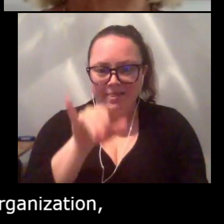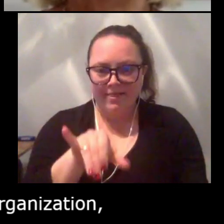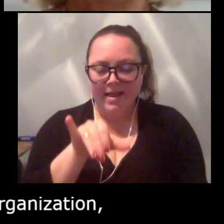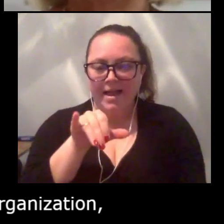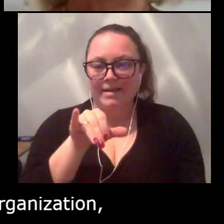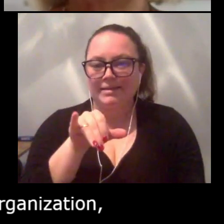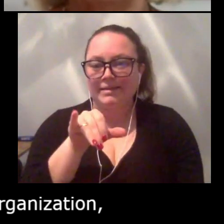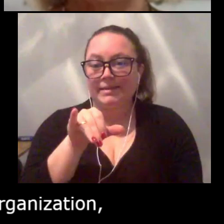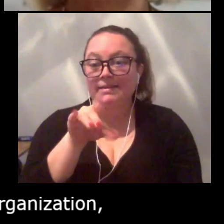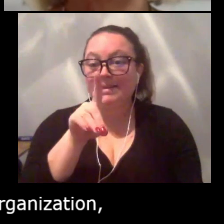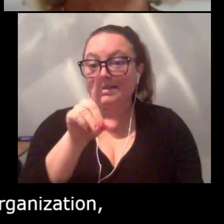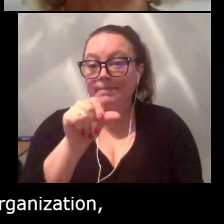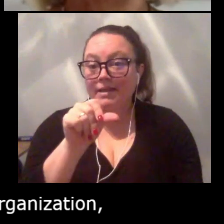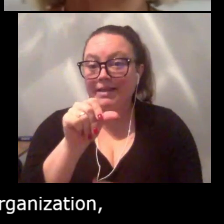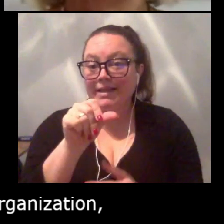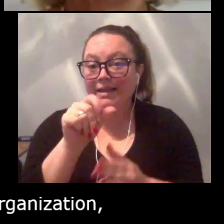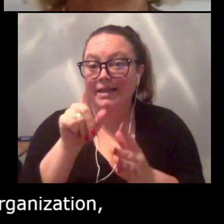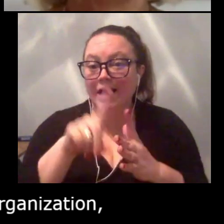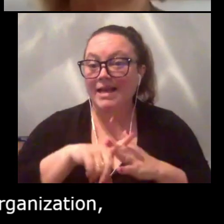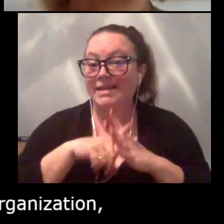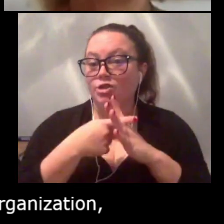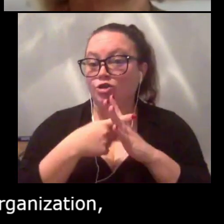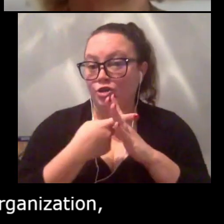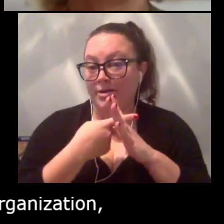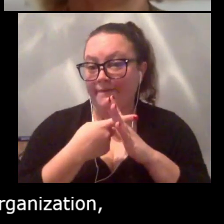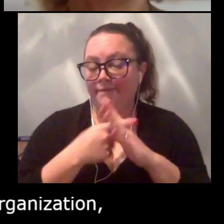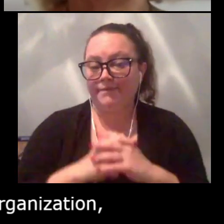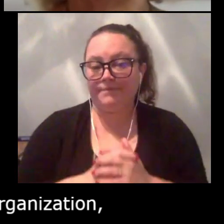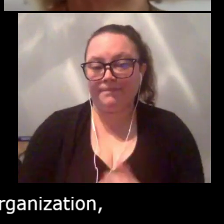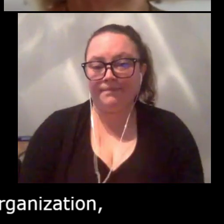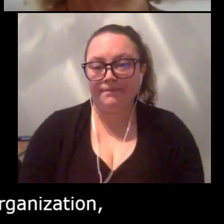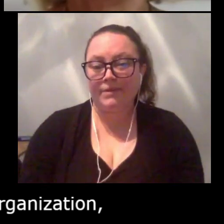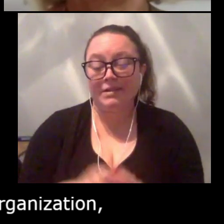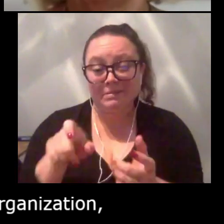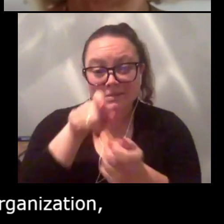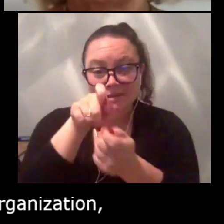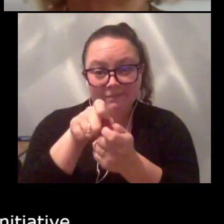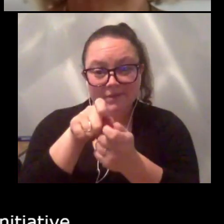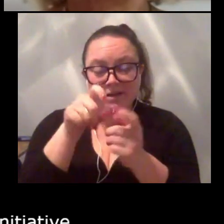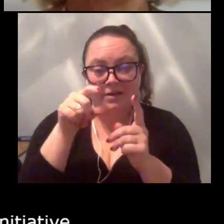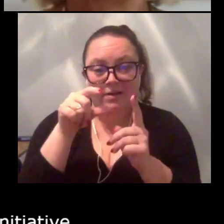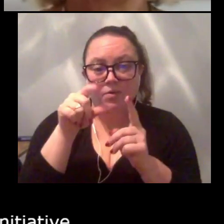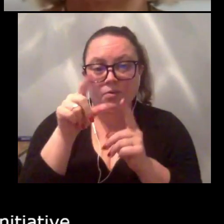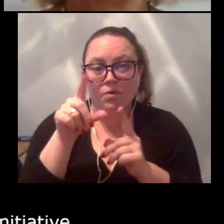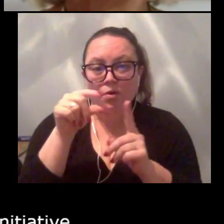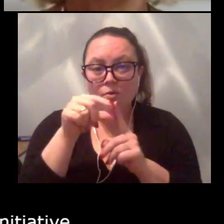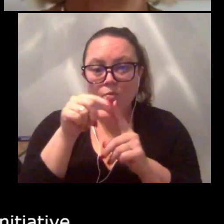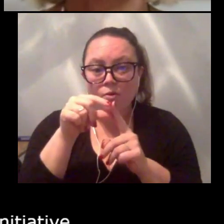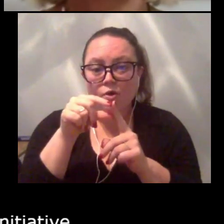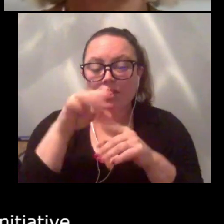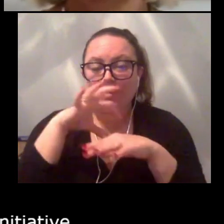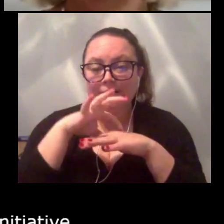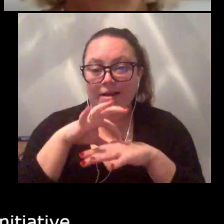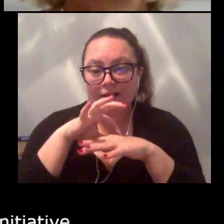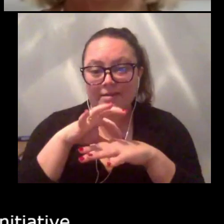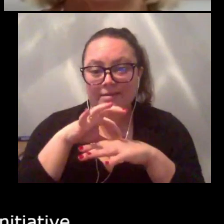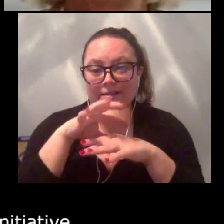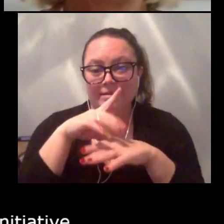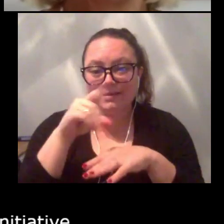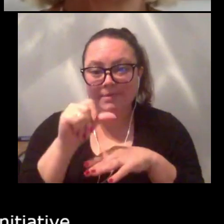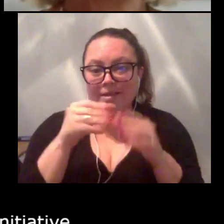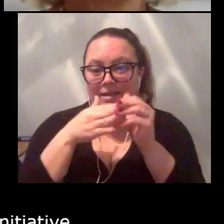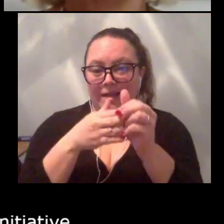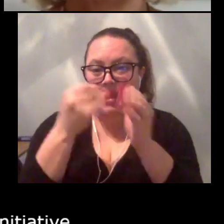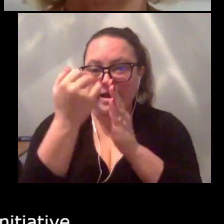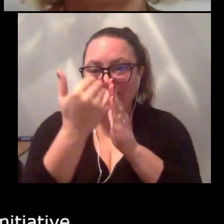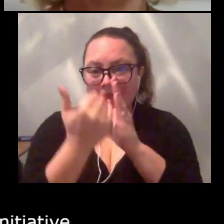and particularly the Web Content Accessibility Guidelines, WCAG 2.1. There are